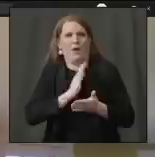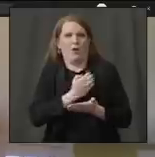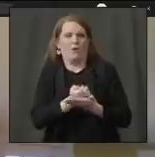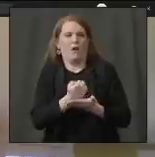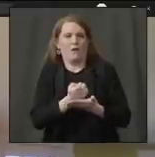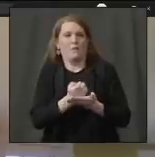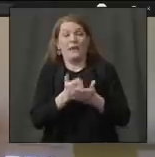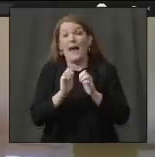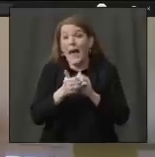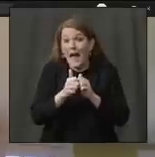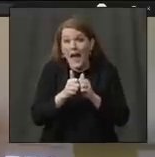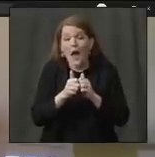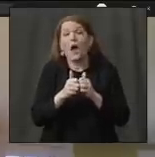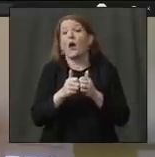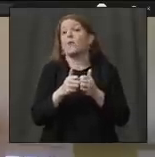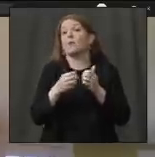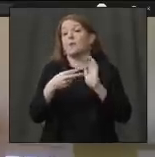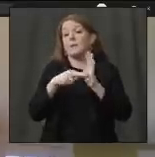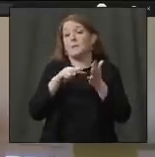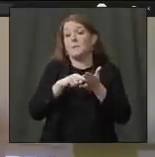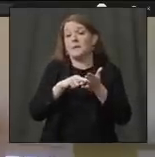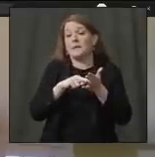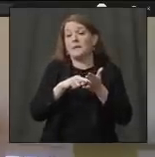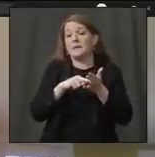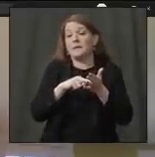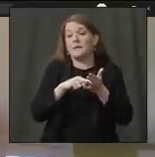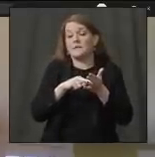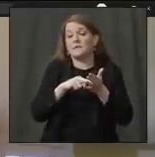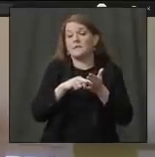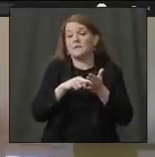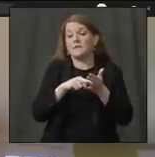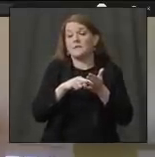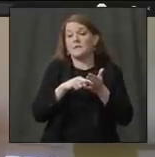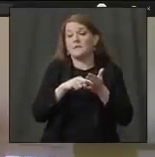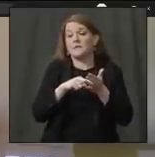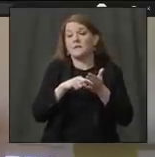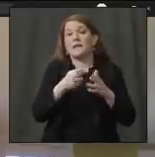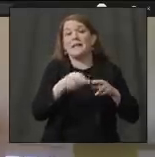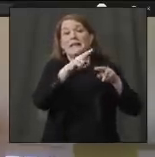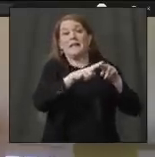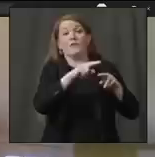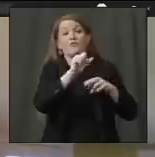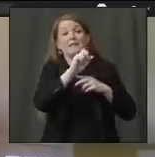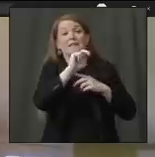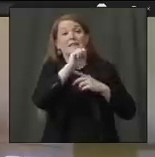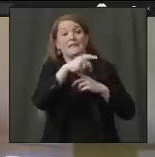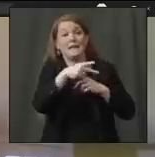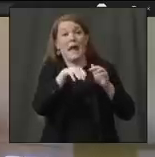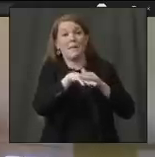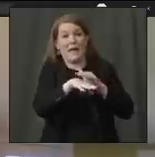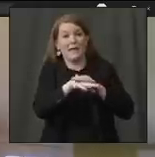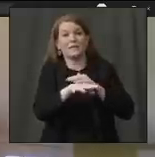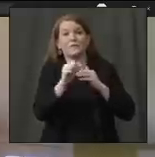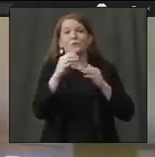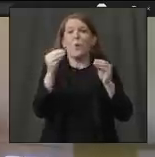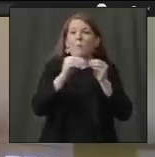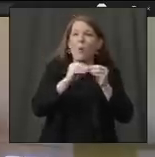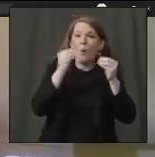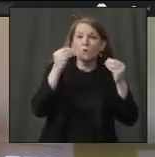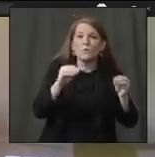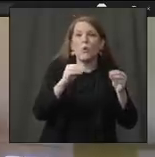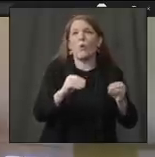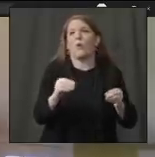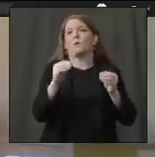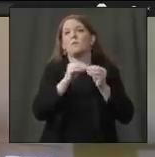access to aggregation. We're doing that through increasing SNAP access at farmers markets and farm stands. Finally,